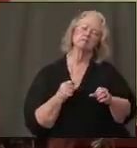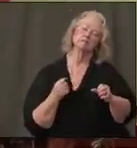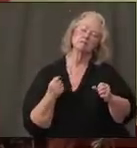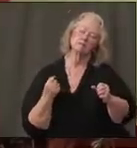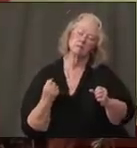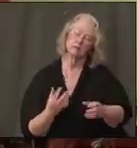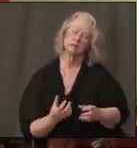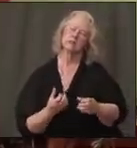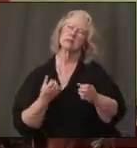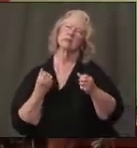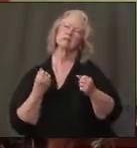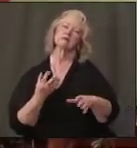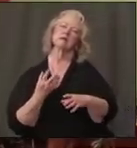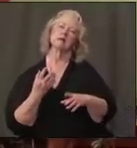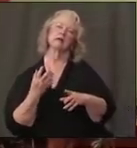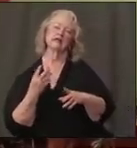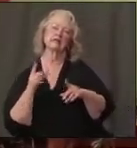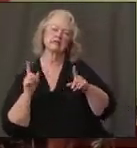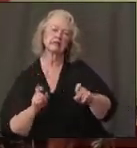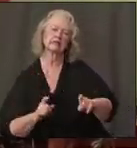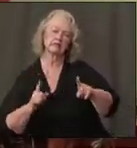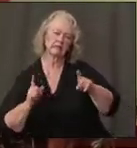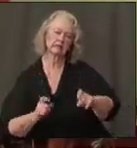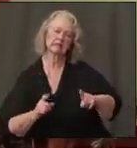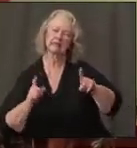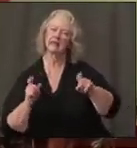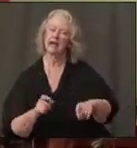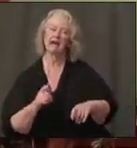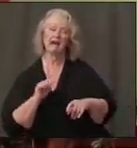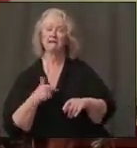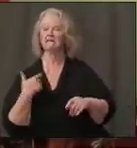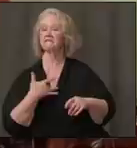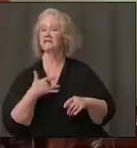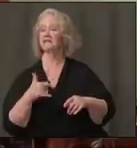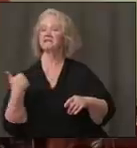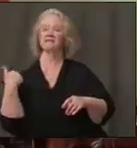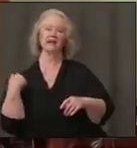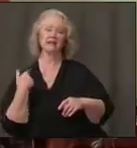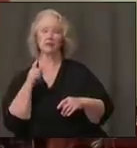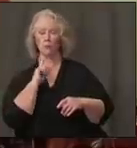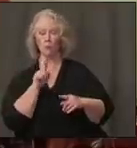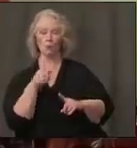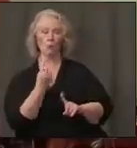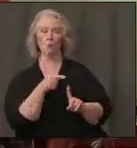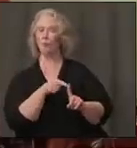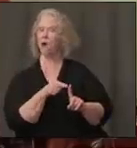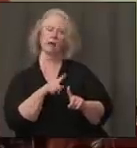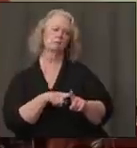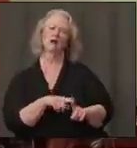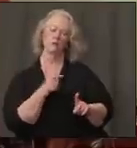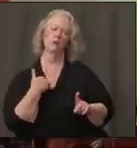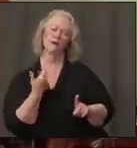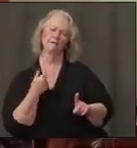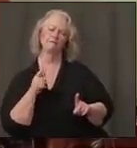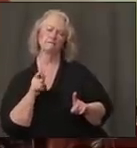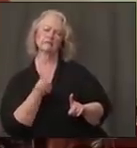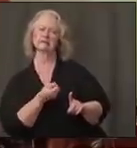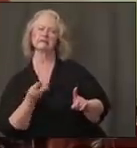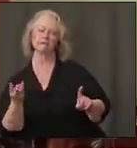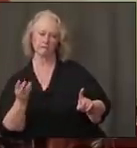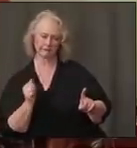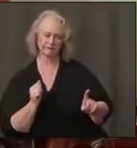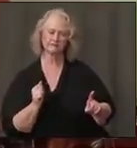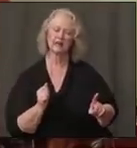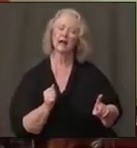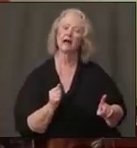people and tests. And there probably isn't going to be a single vaccine. We're probably going to have multiple vaccines that we have to use. And then the big challenge happens. We